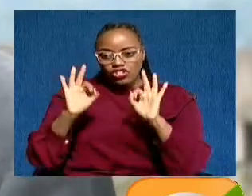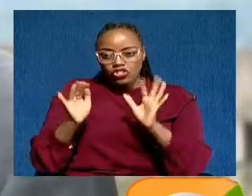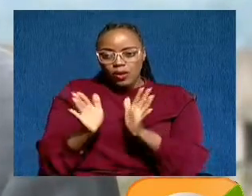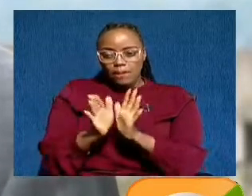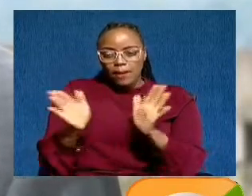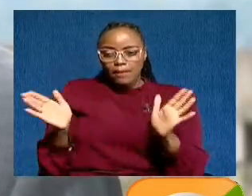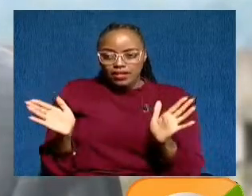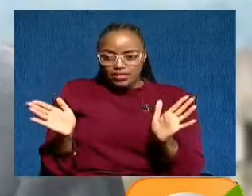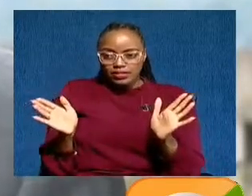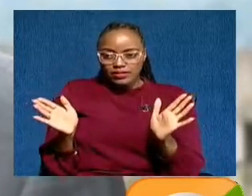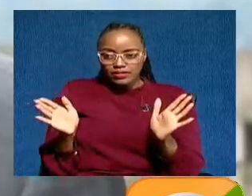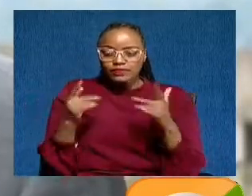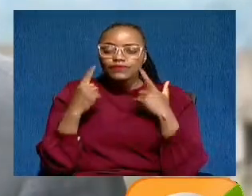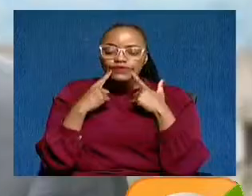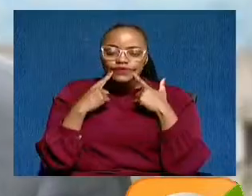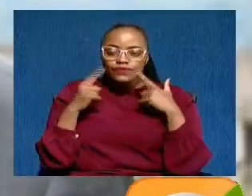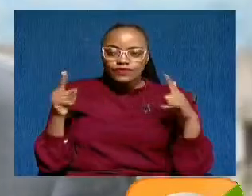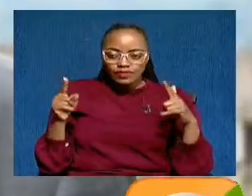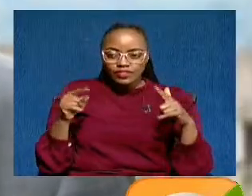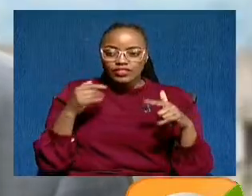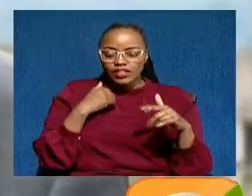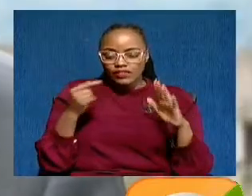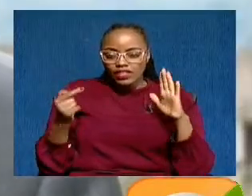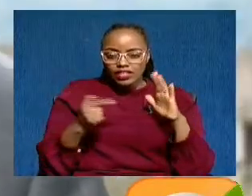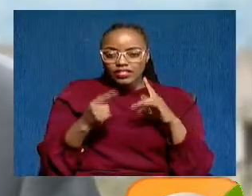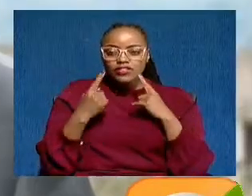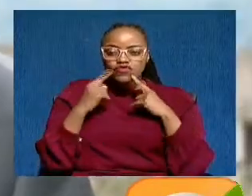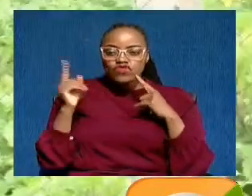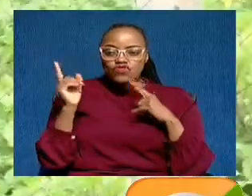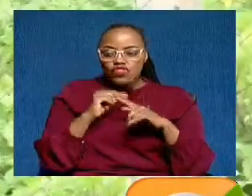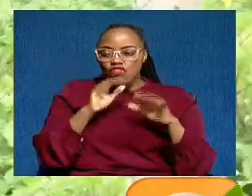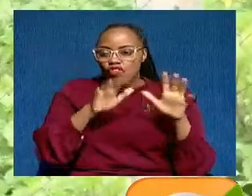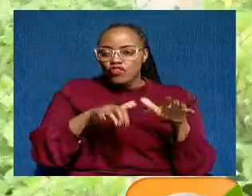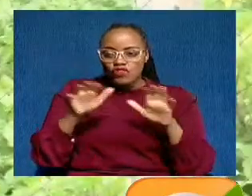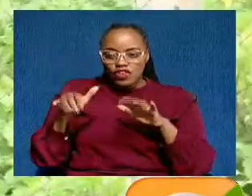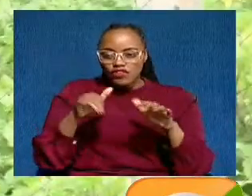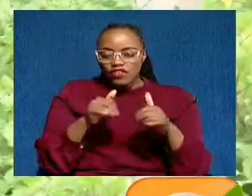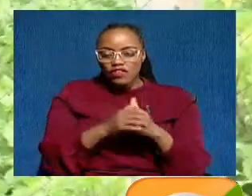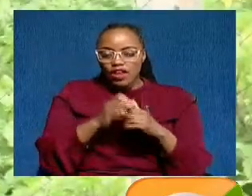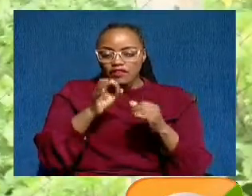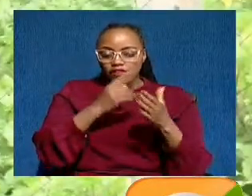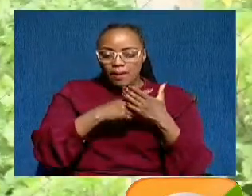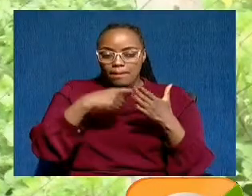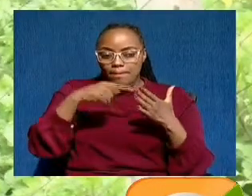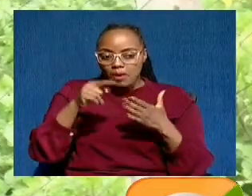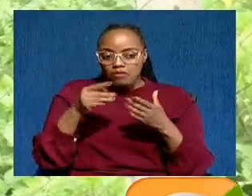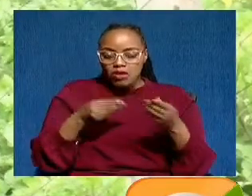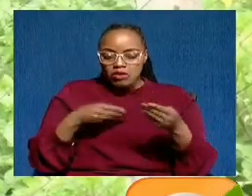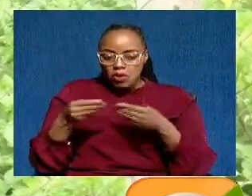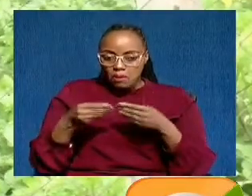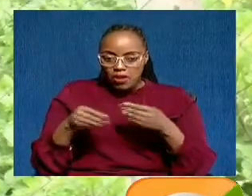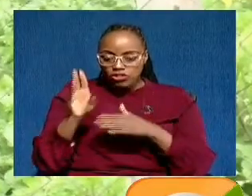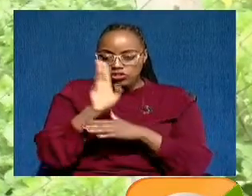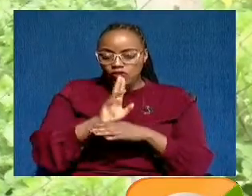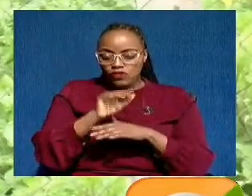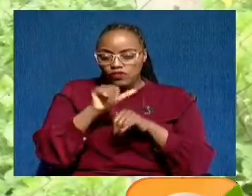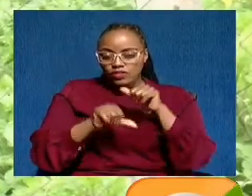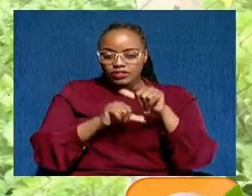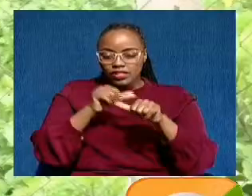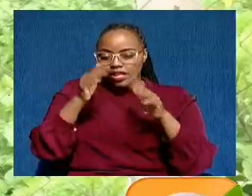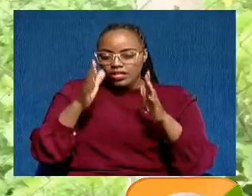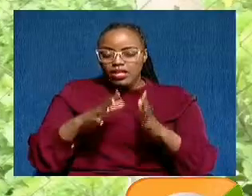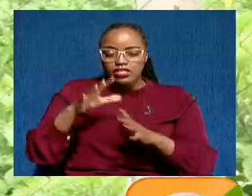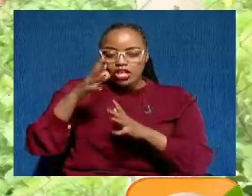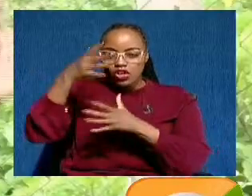public declaration that the variety has been released for cultivation. If approved for commercial use, scientists are